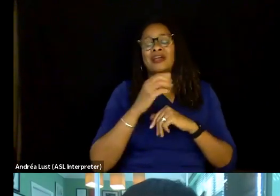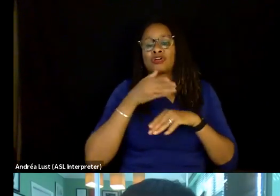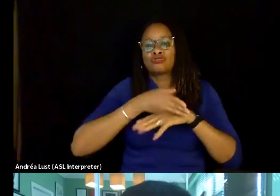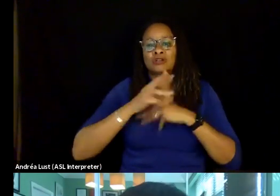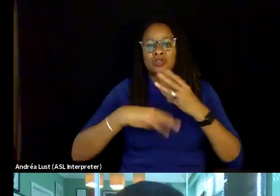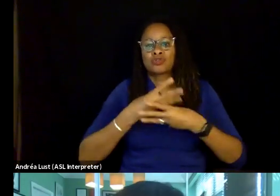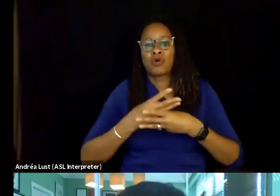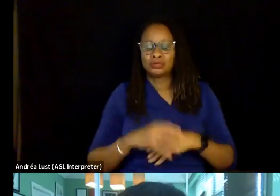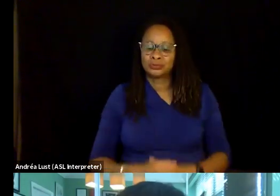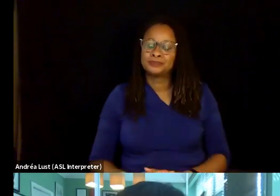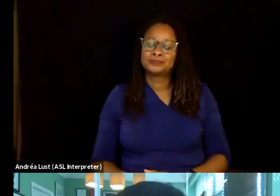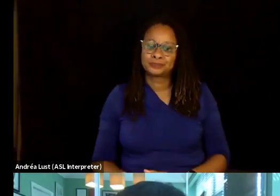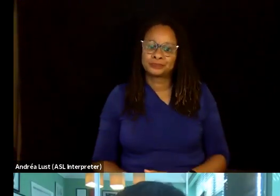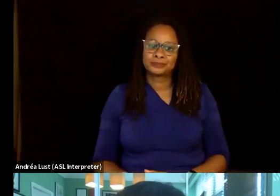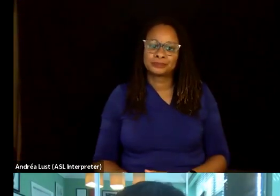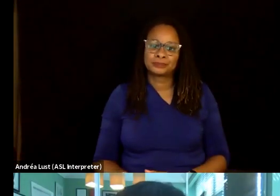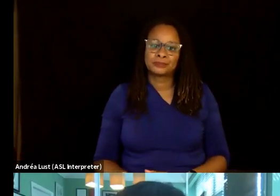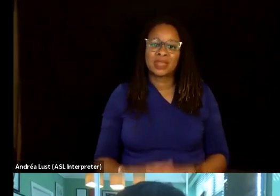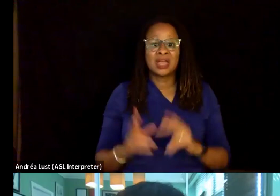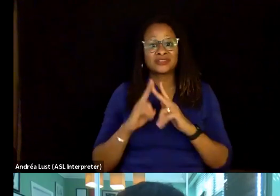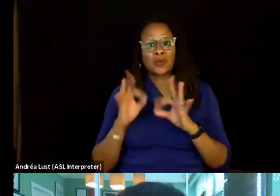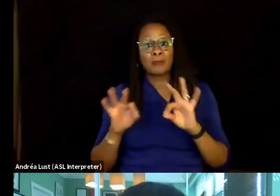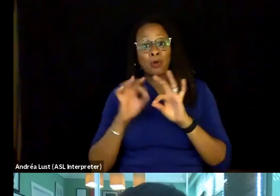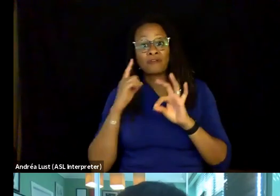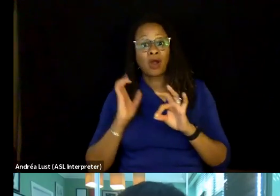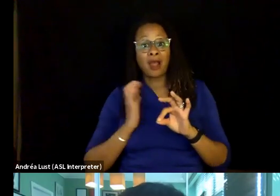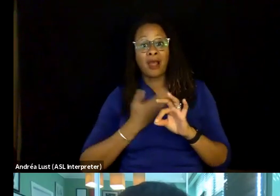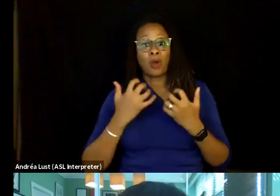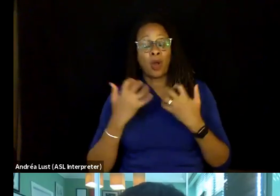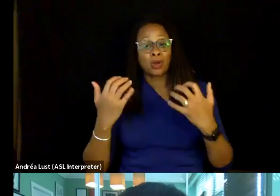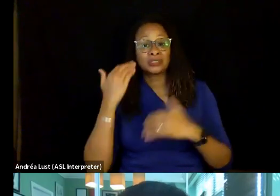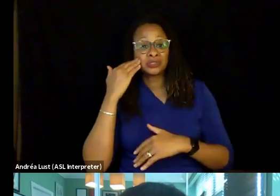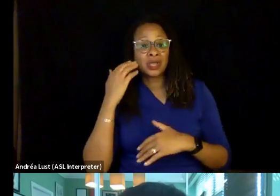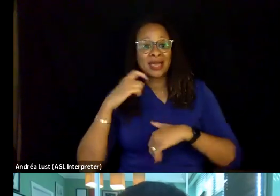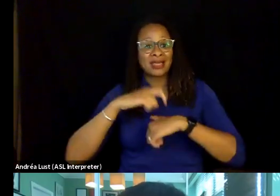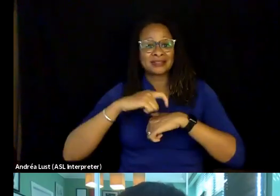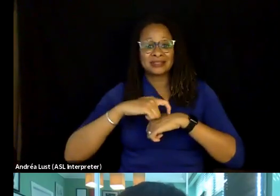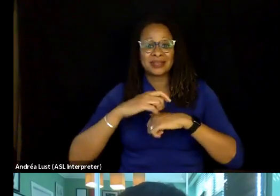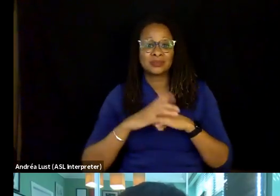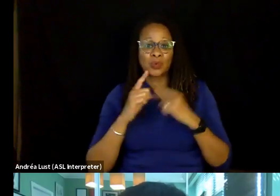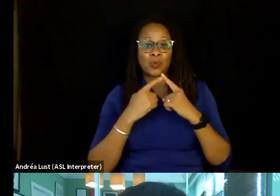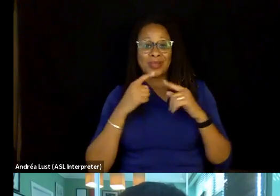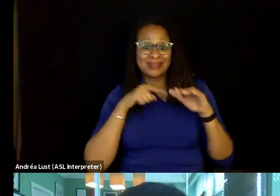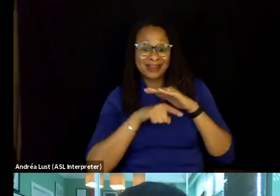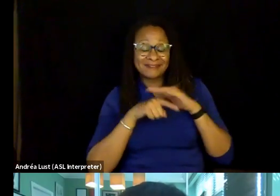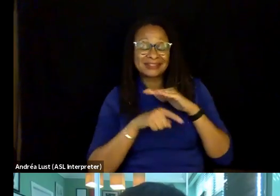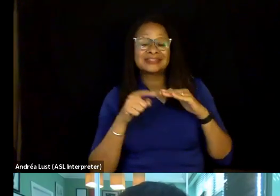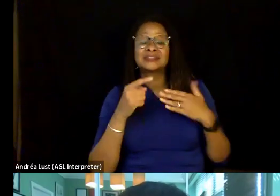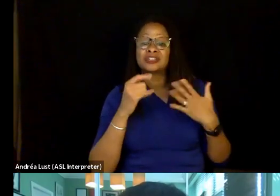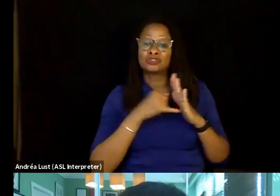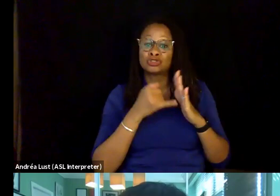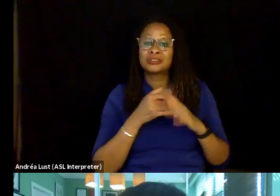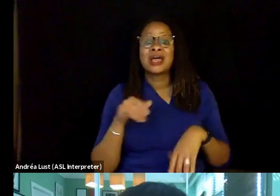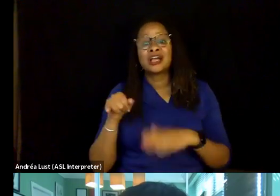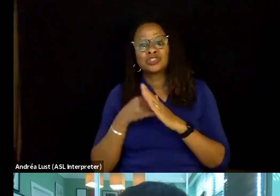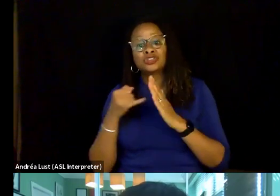really important that for our audience to know, that the times when investigative journalists or journalists in general were